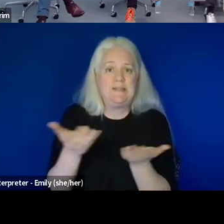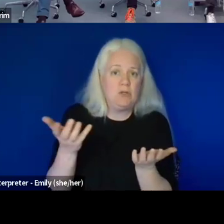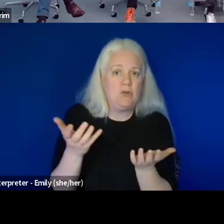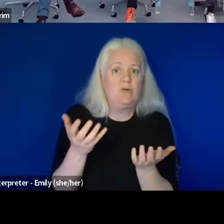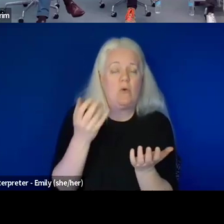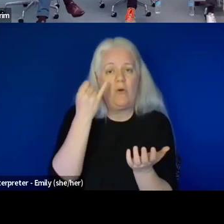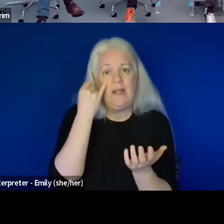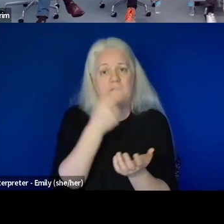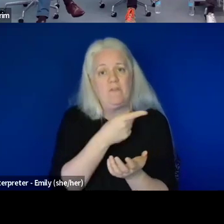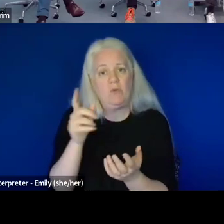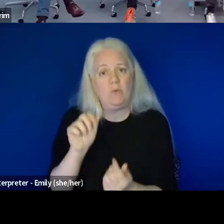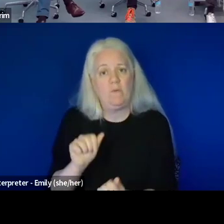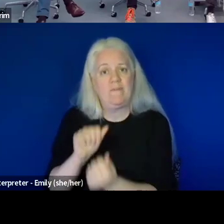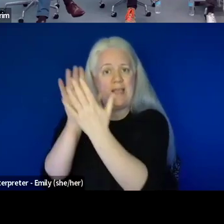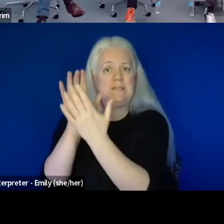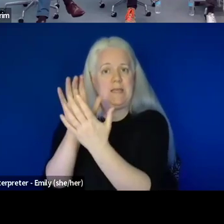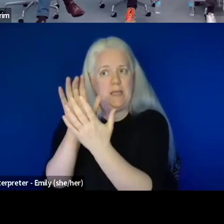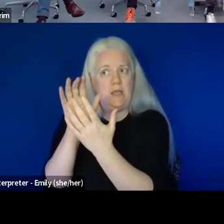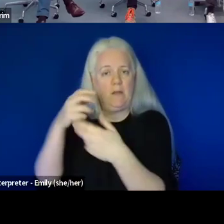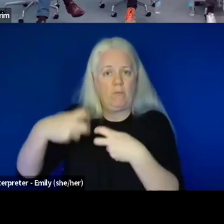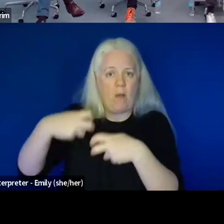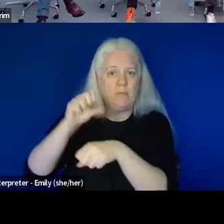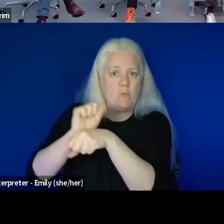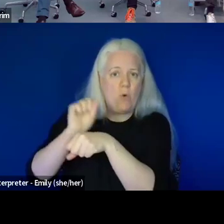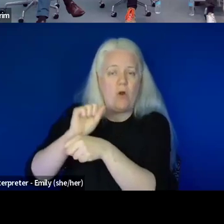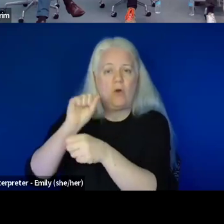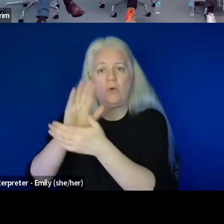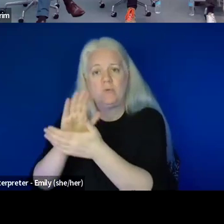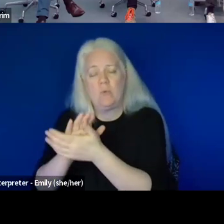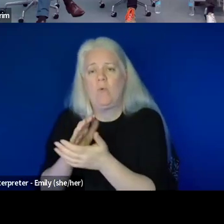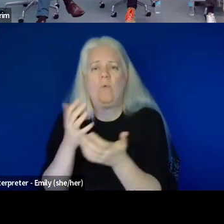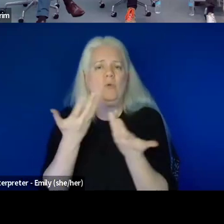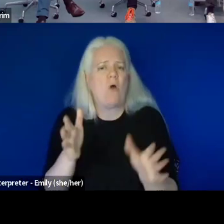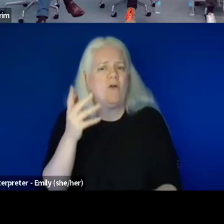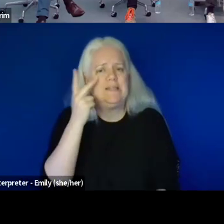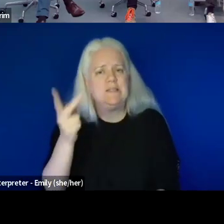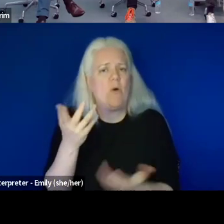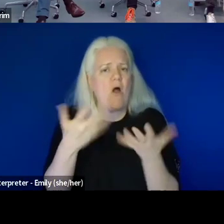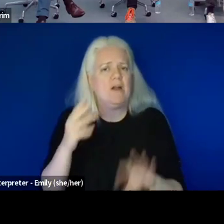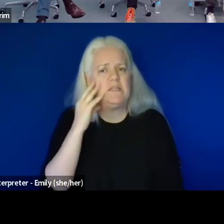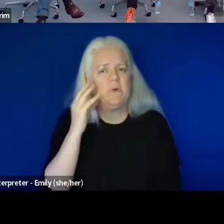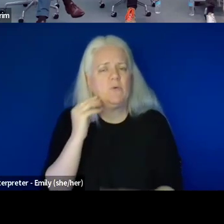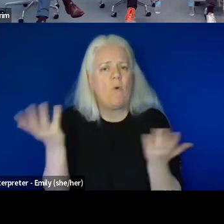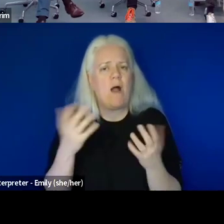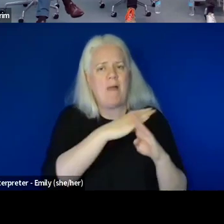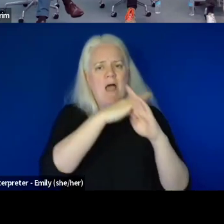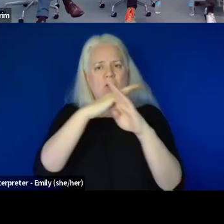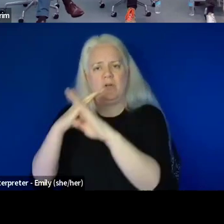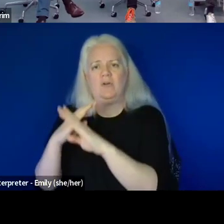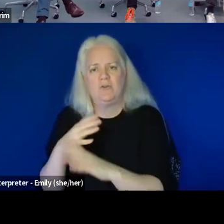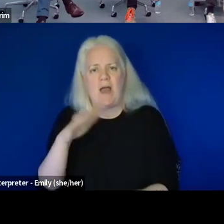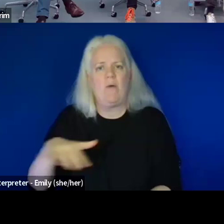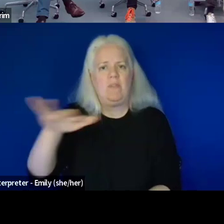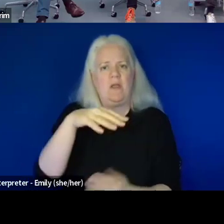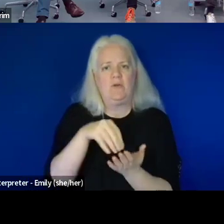to our responses of the survey. What have you seen in terms of the barriers that students might face